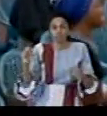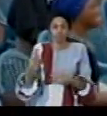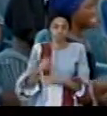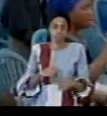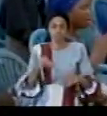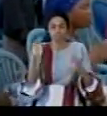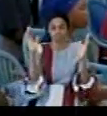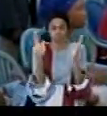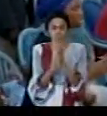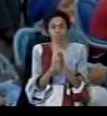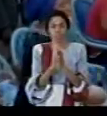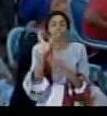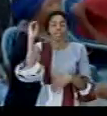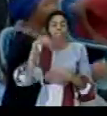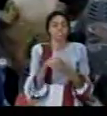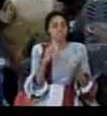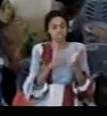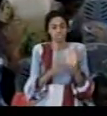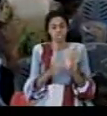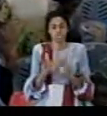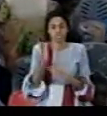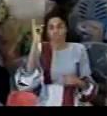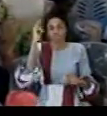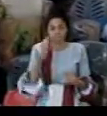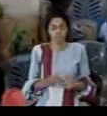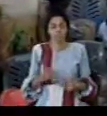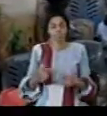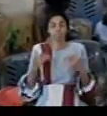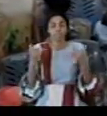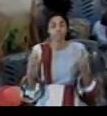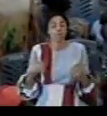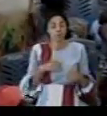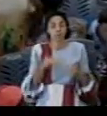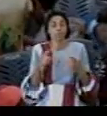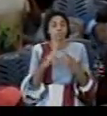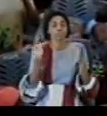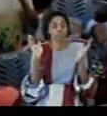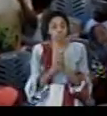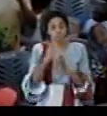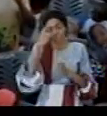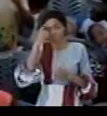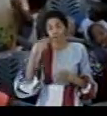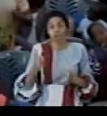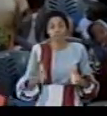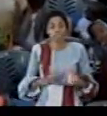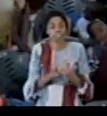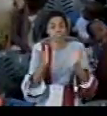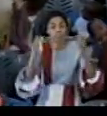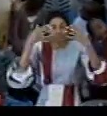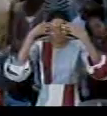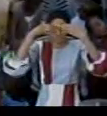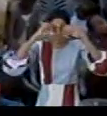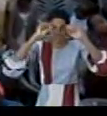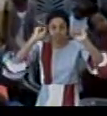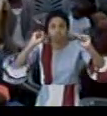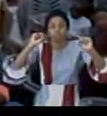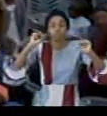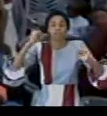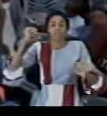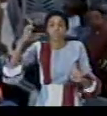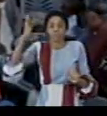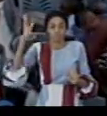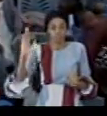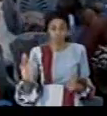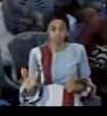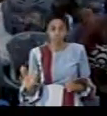name, we pray. We are going to pray for our GS, the convener, and the ministers, that God will strengthen them